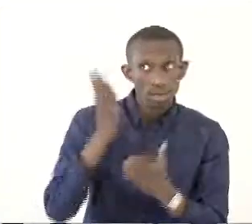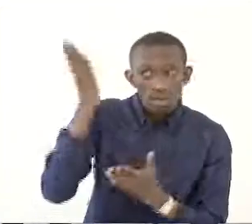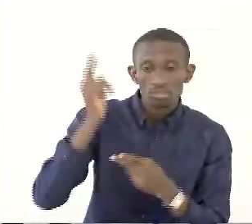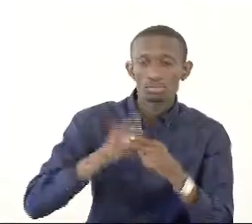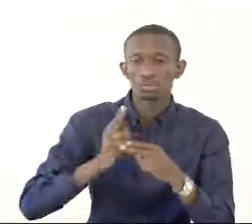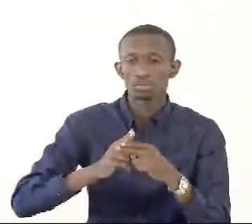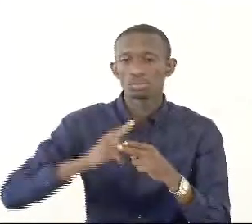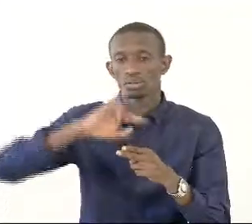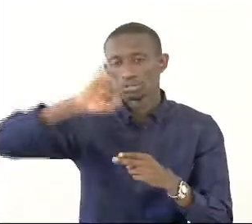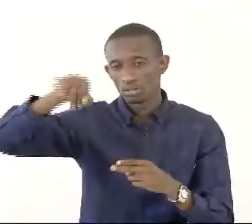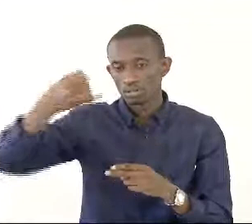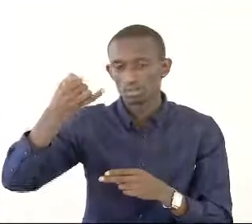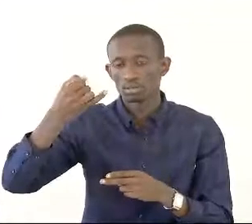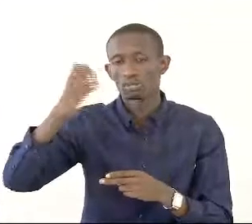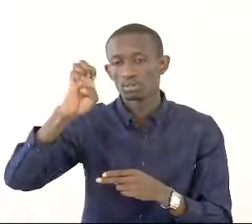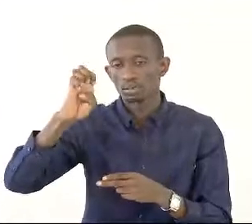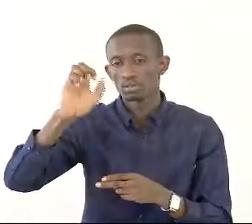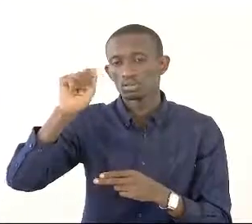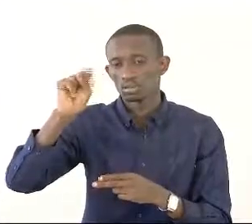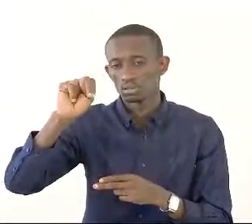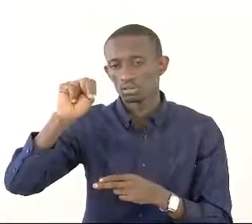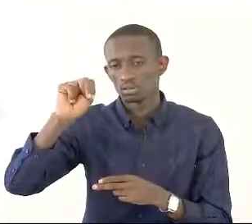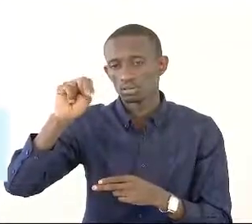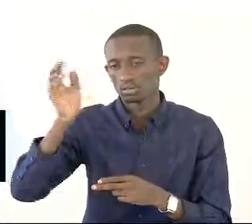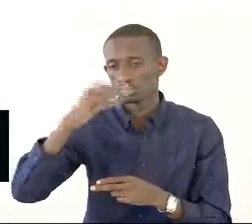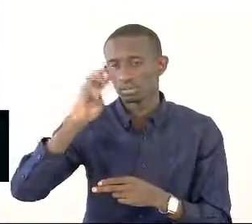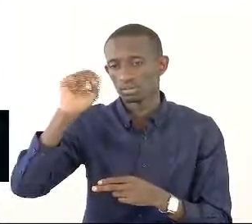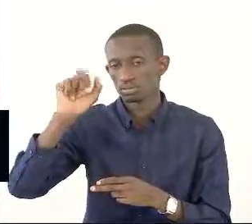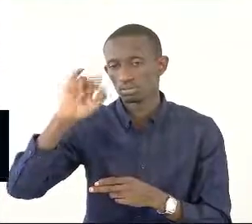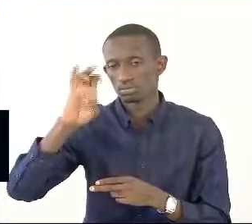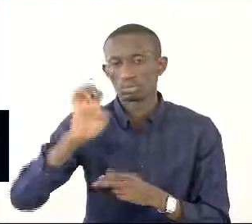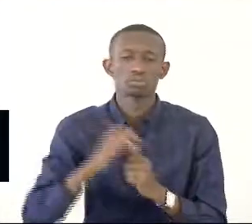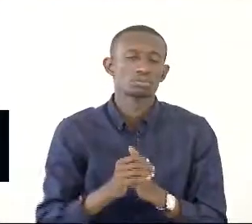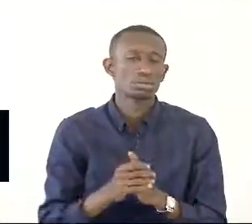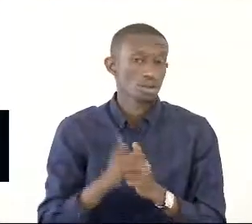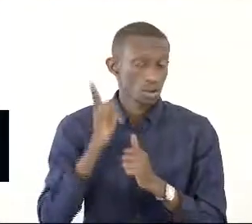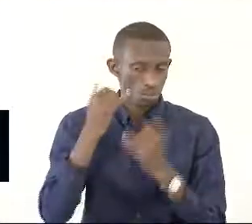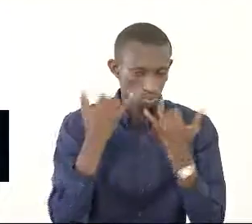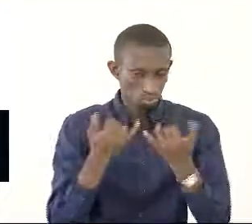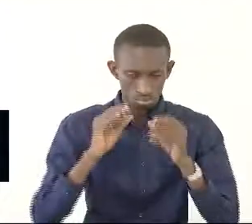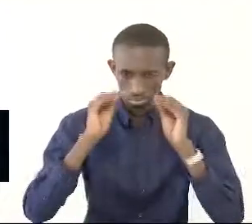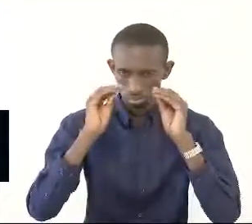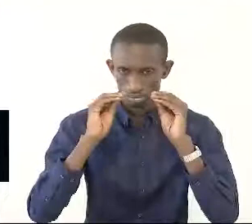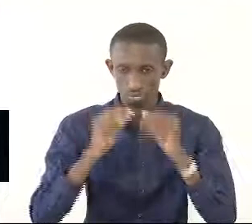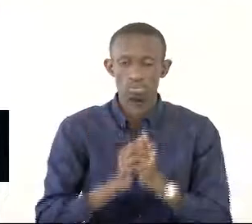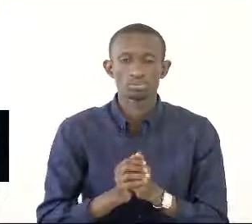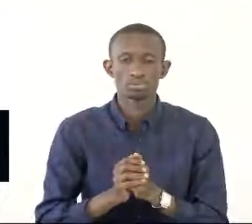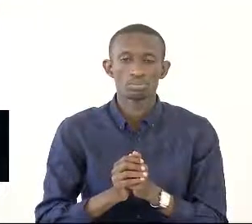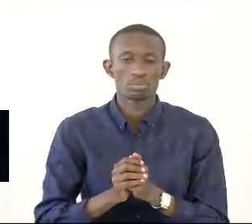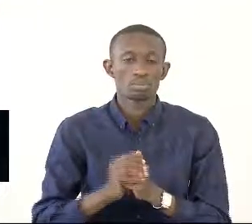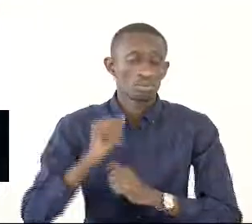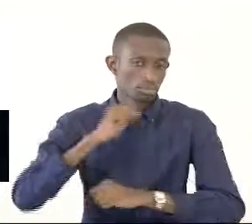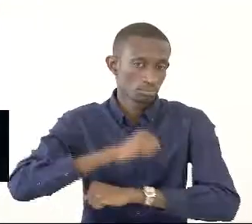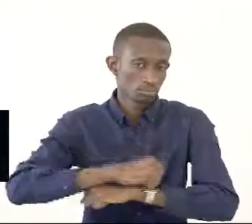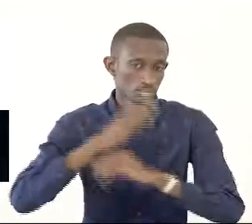that. And today's lesson is for all of the senior 6 classes. And it